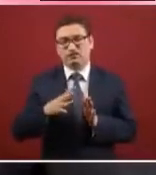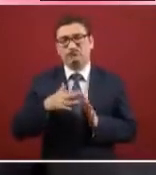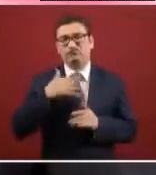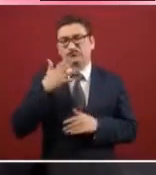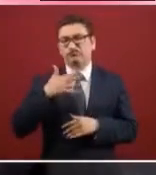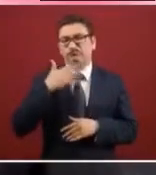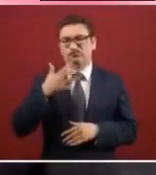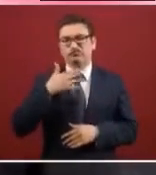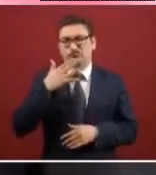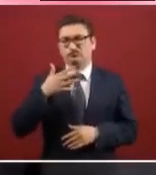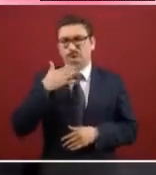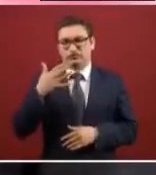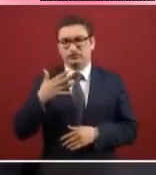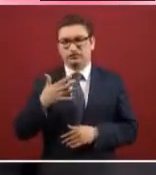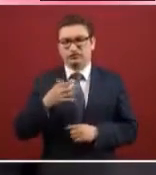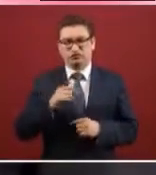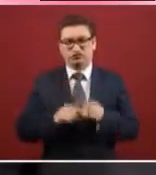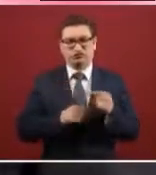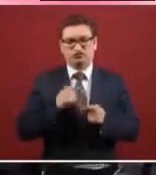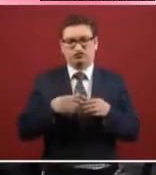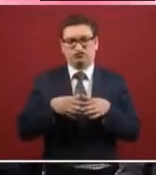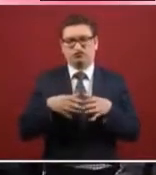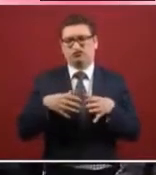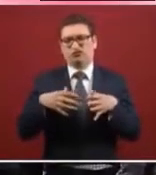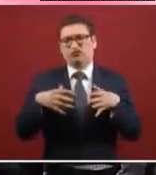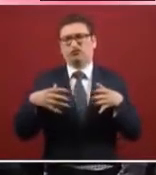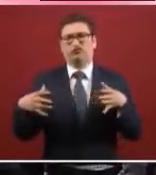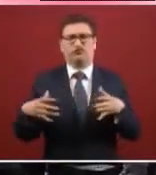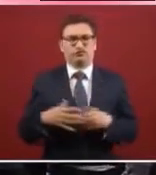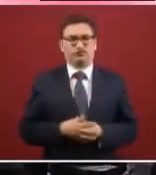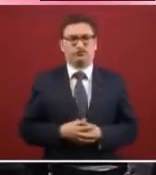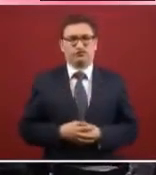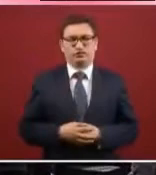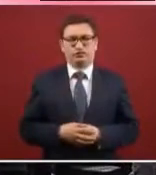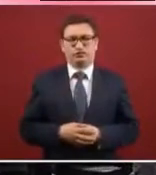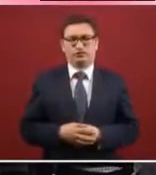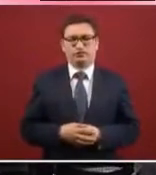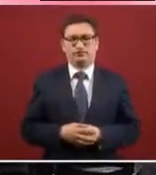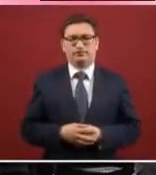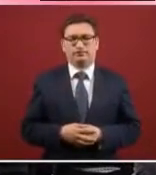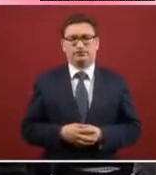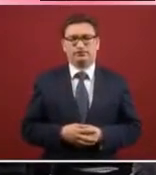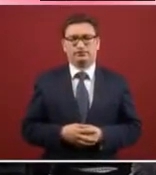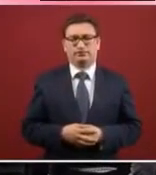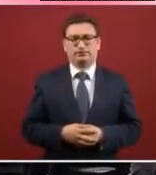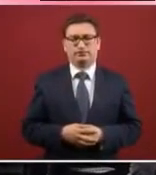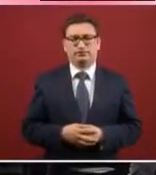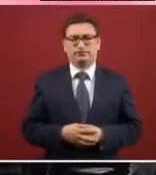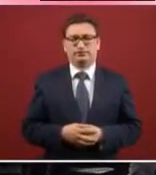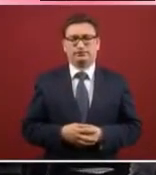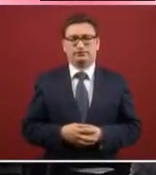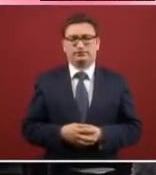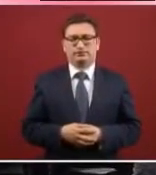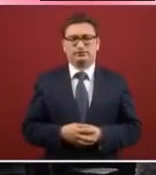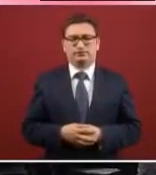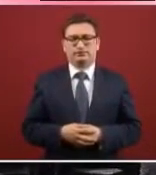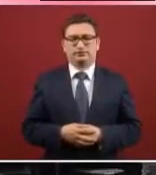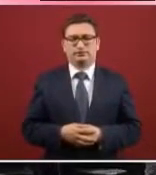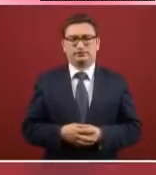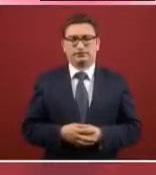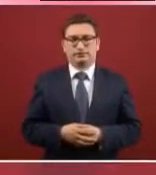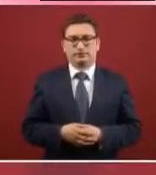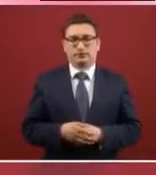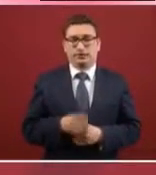corruption creció, was and how it had grown. Cómo con el presidente, how with the president Luis